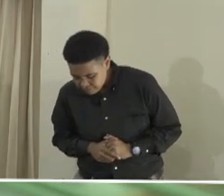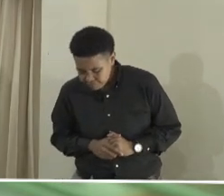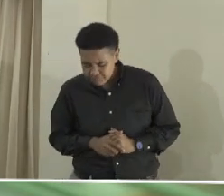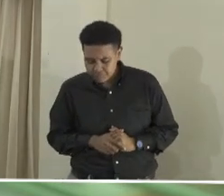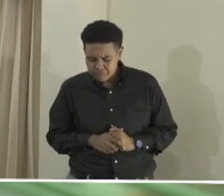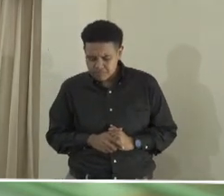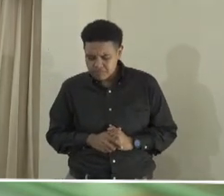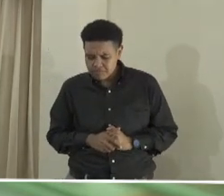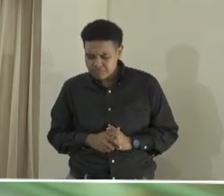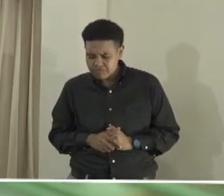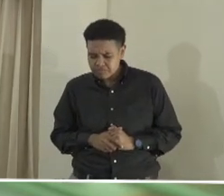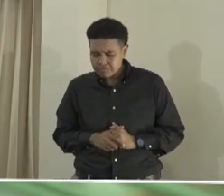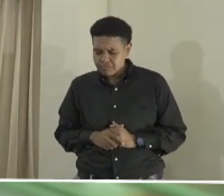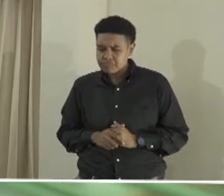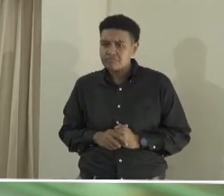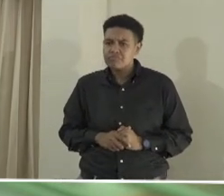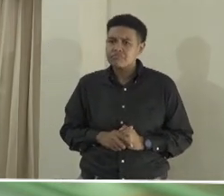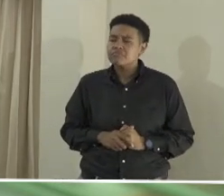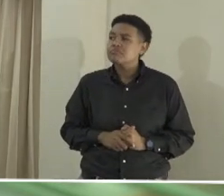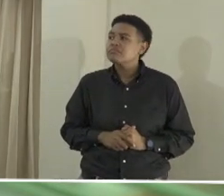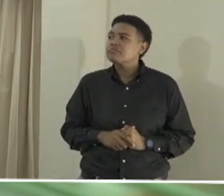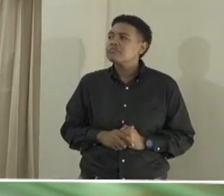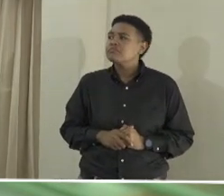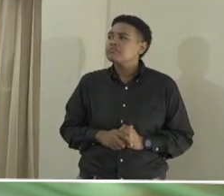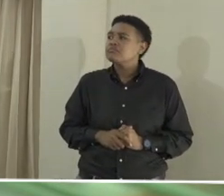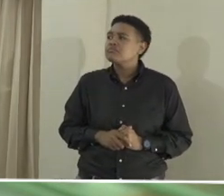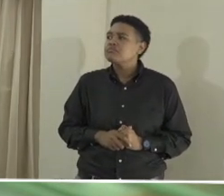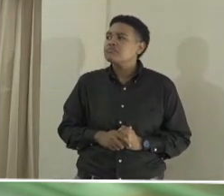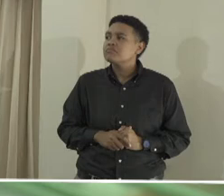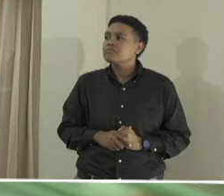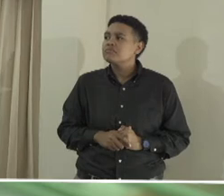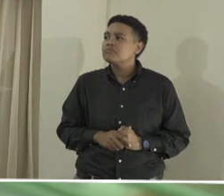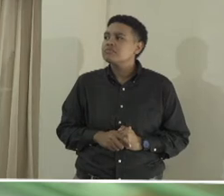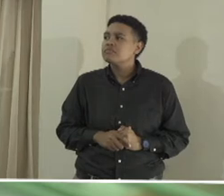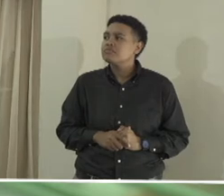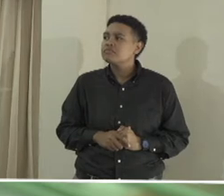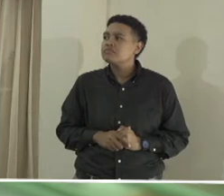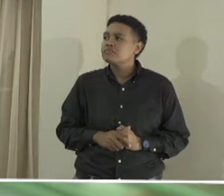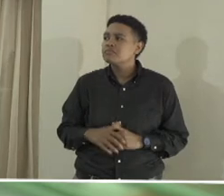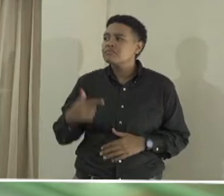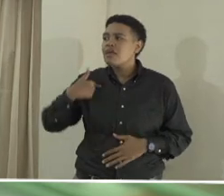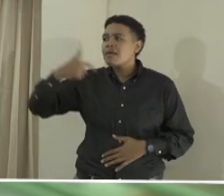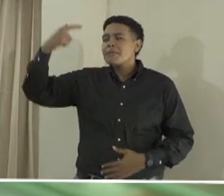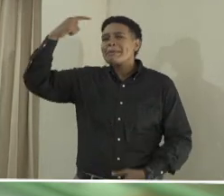So I made up my mind that I would not make another painful visit to you.